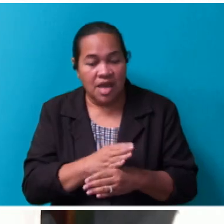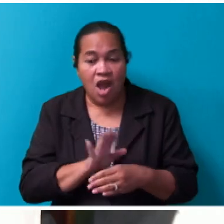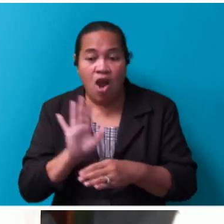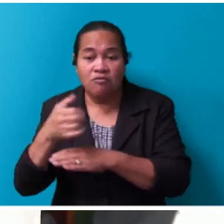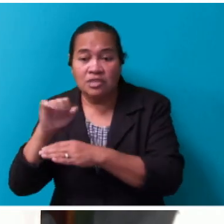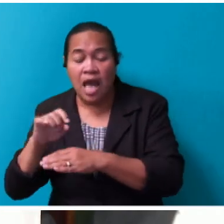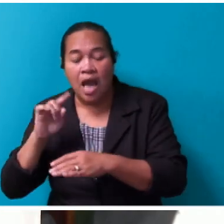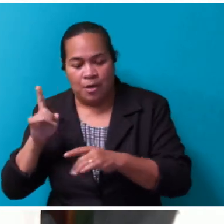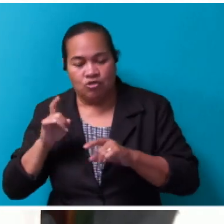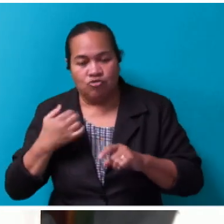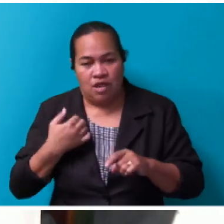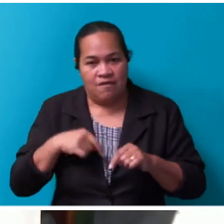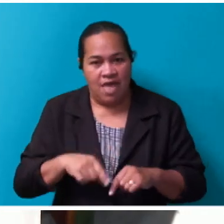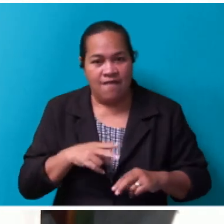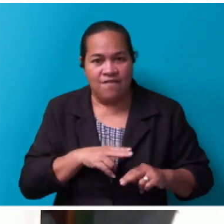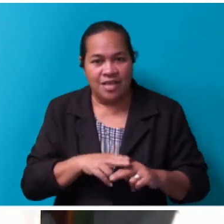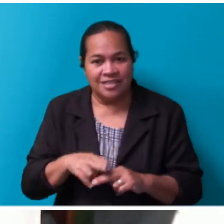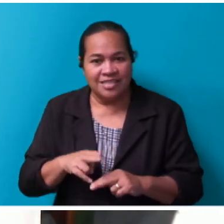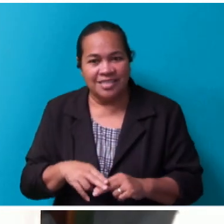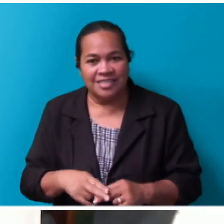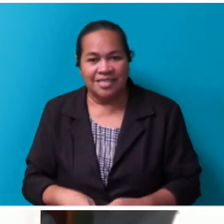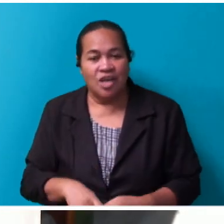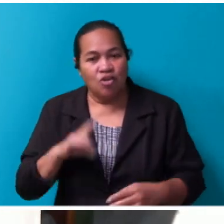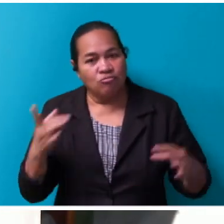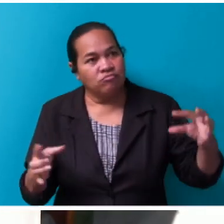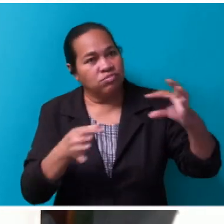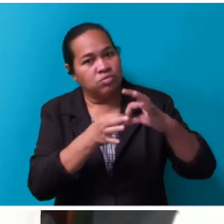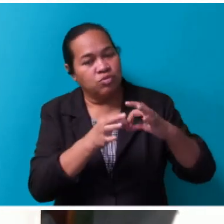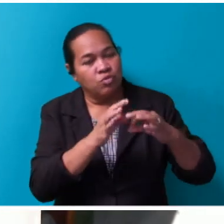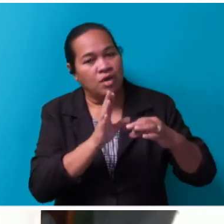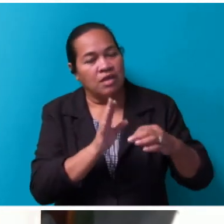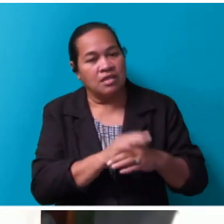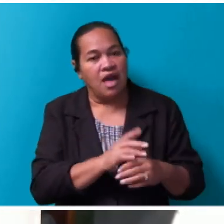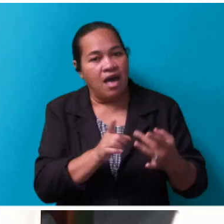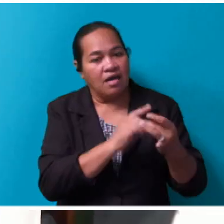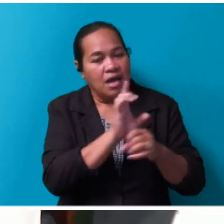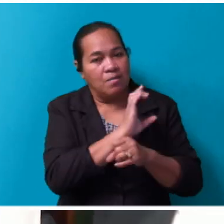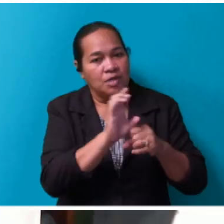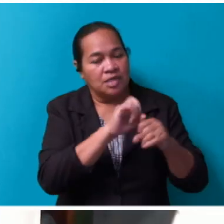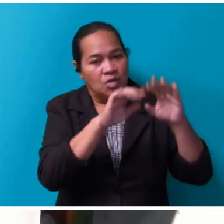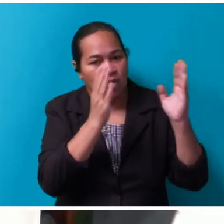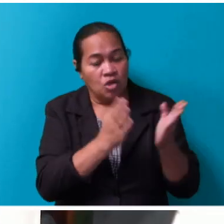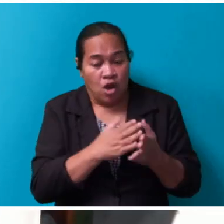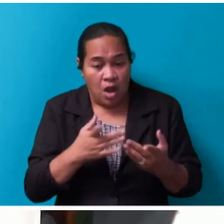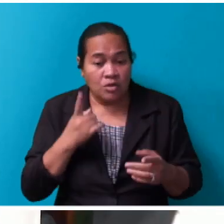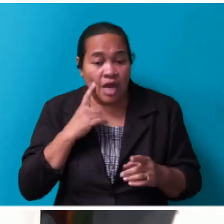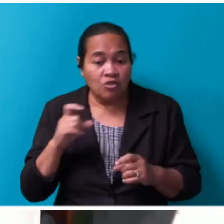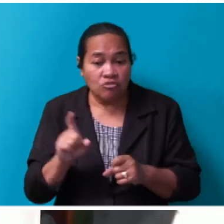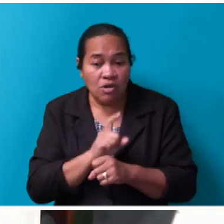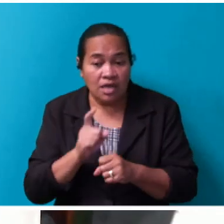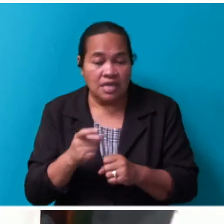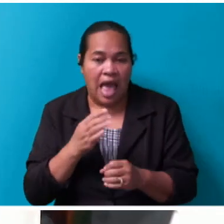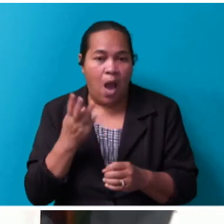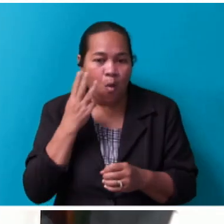based in Fiji. And so, Honorable Speaker, one of the things that we are planning to do is create more awareness. It's a